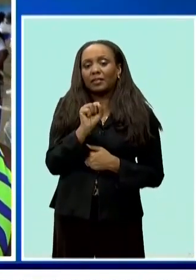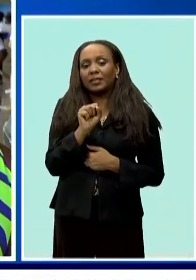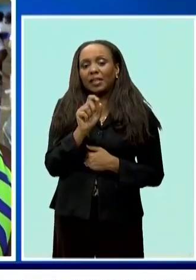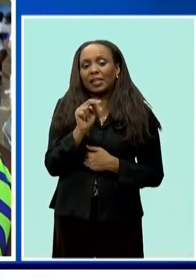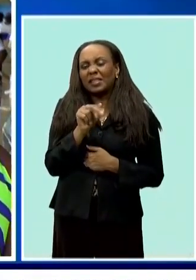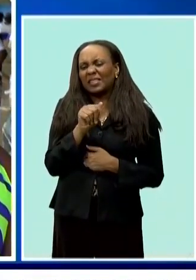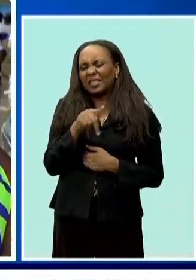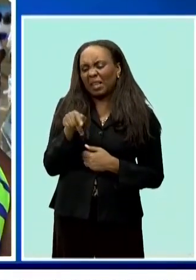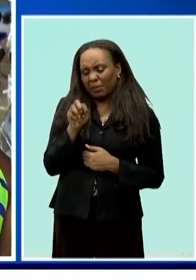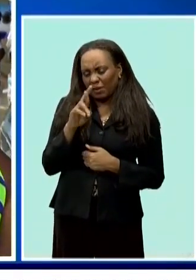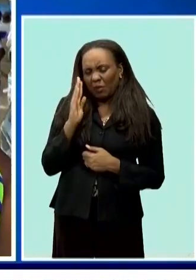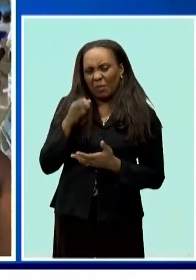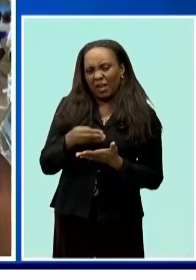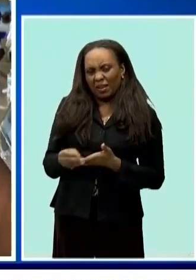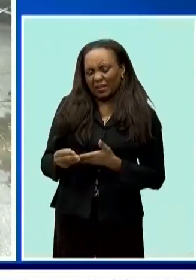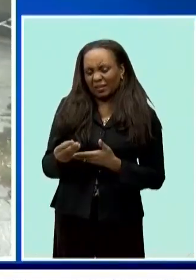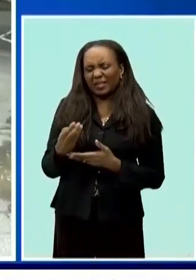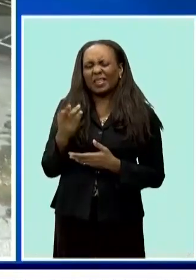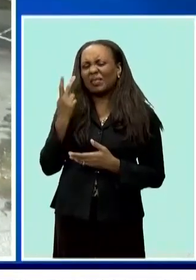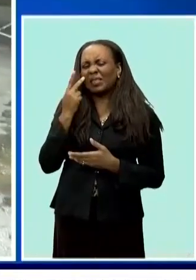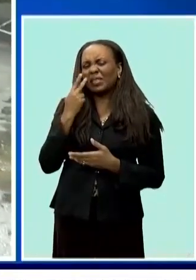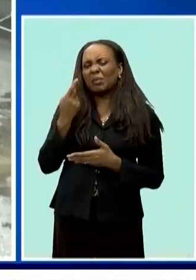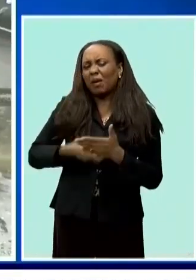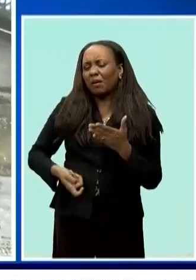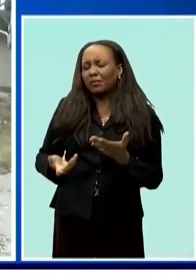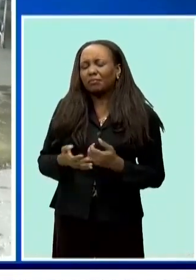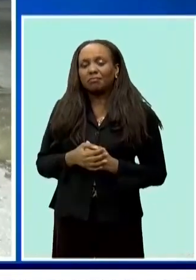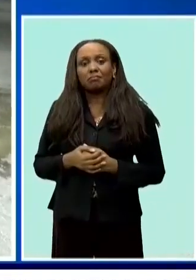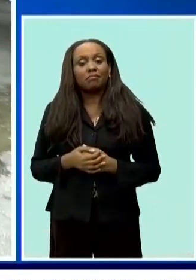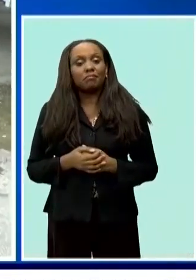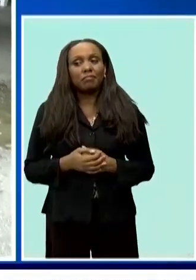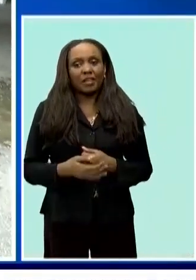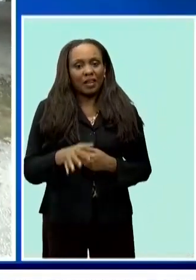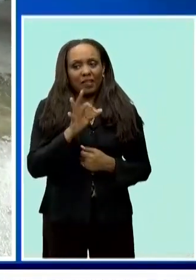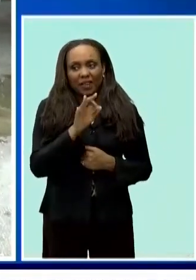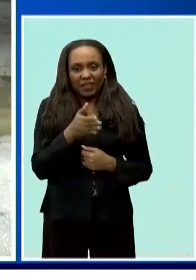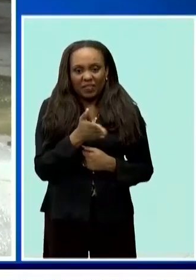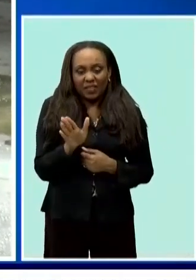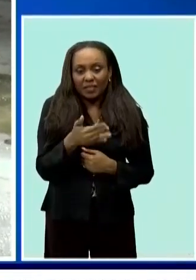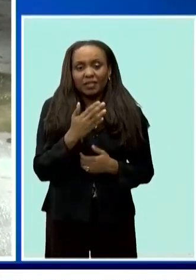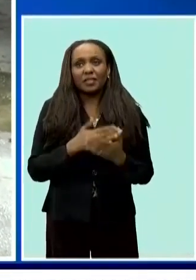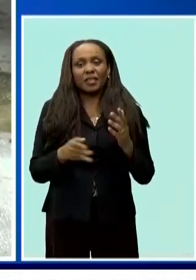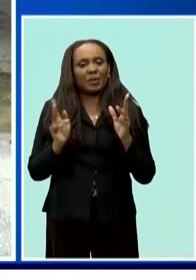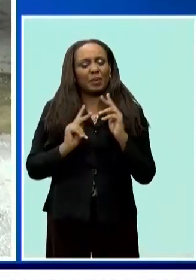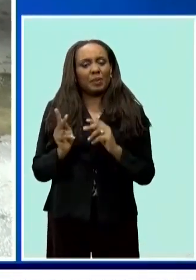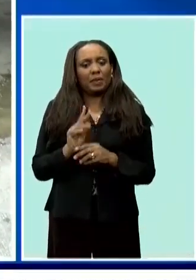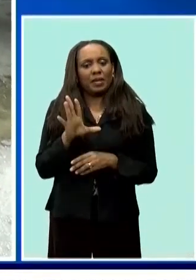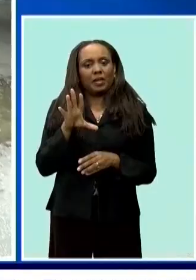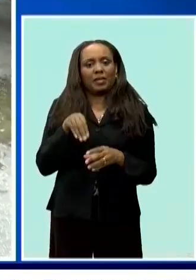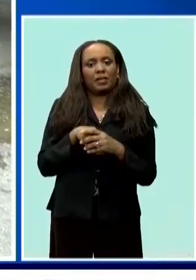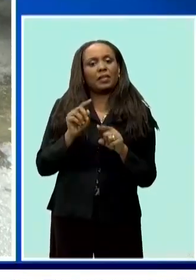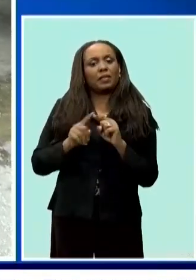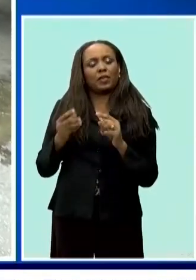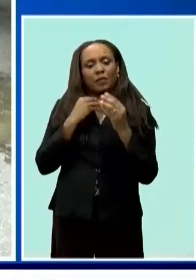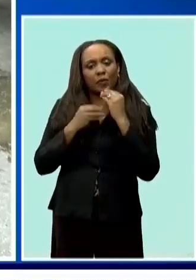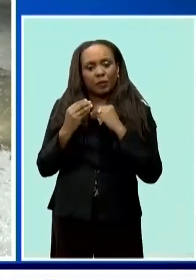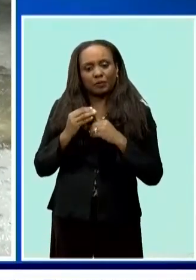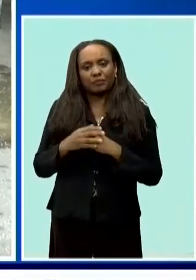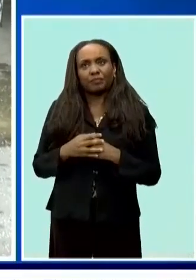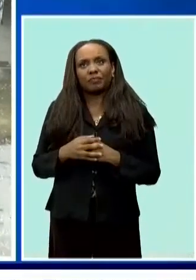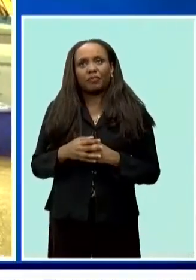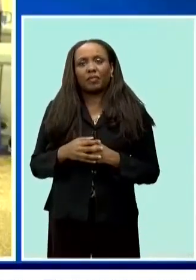wants some fish, so I decided to just come and get some. Say that as the cookies home, my house husband.